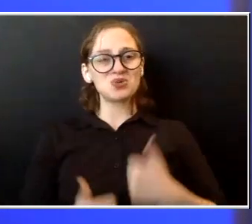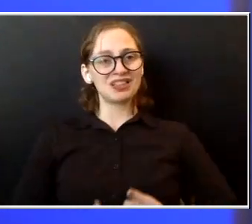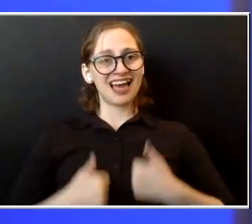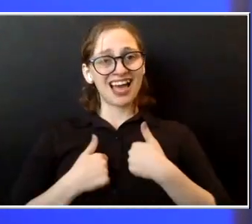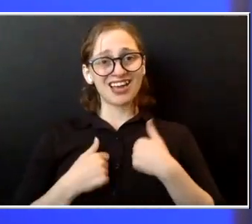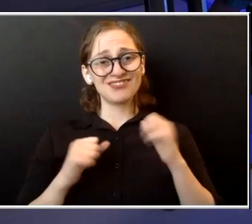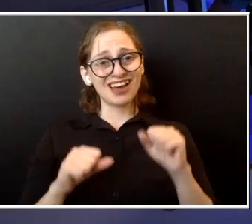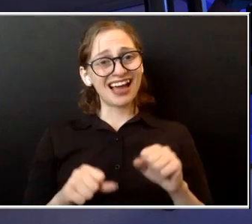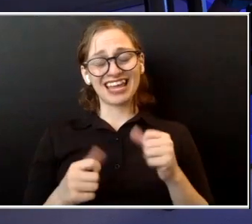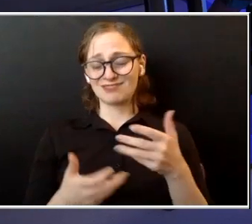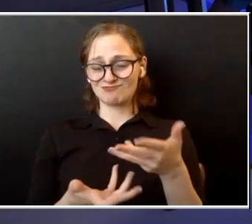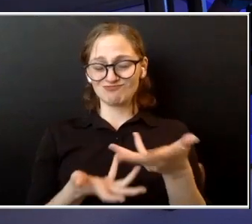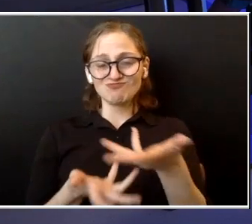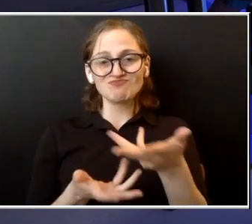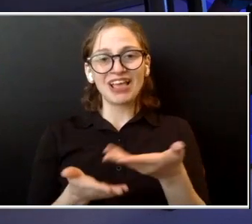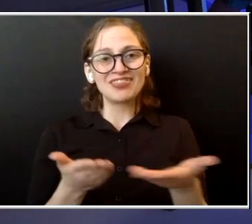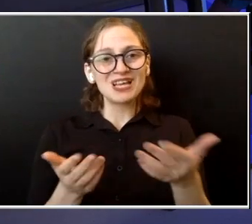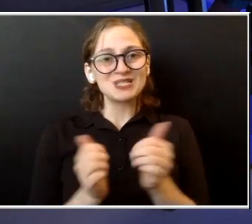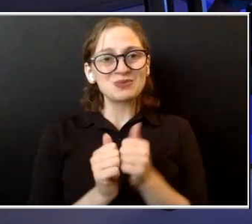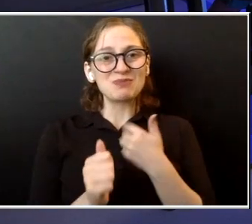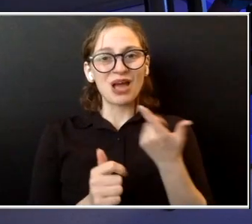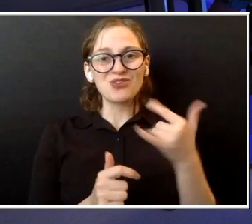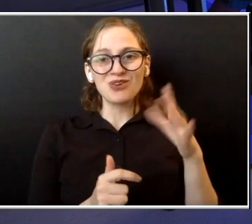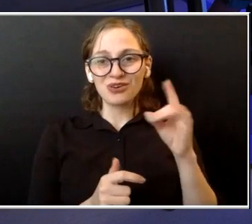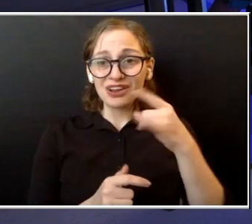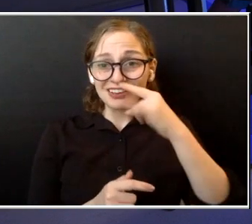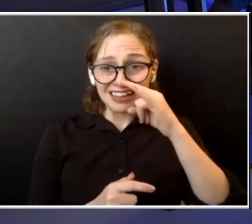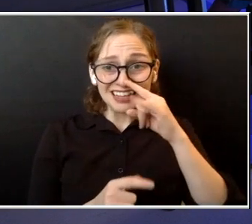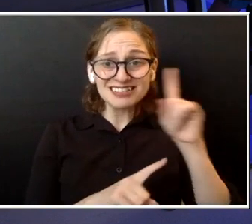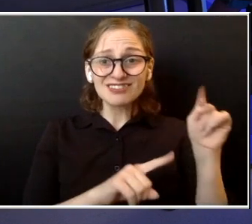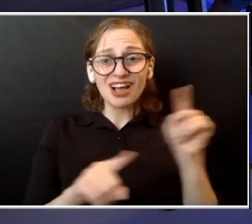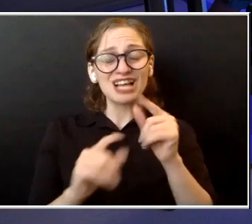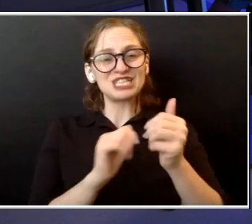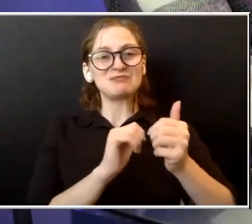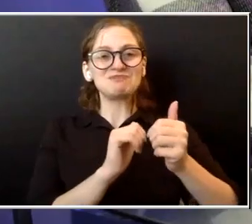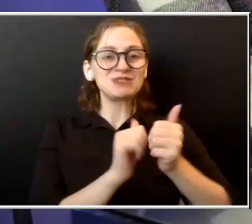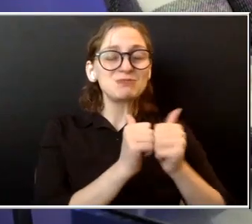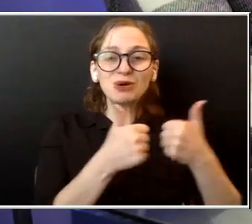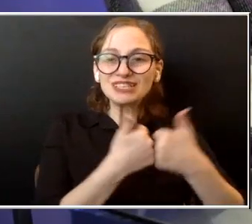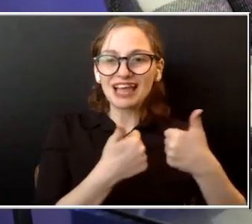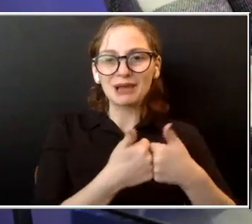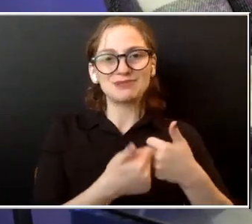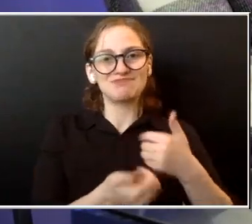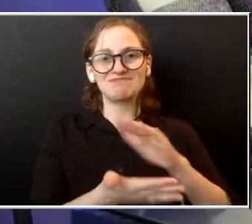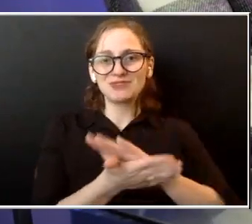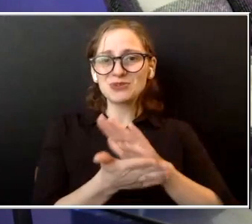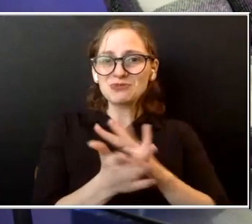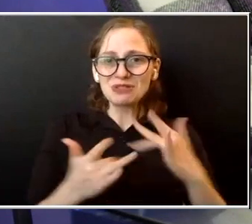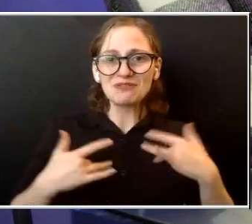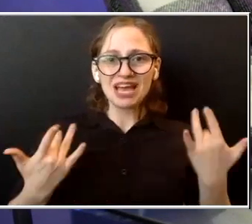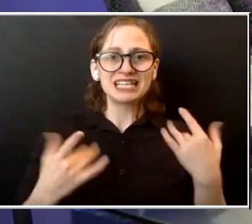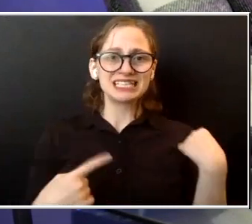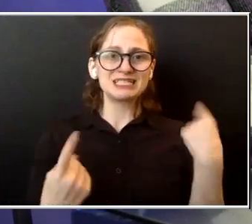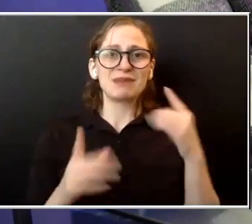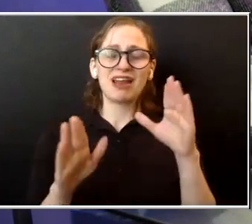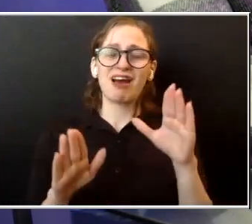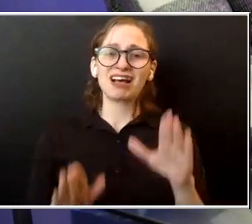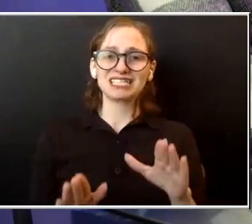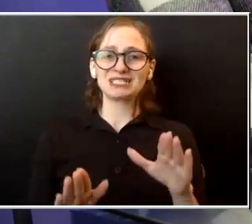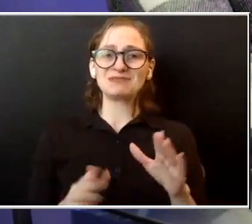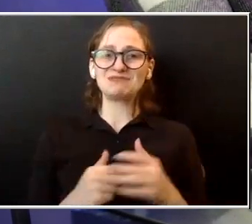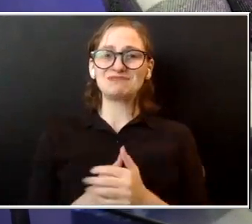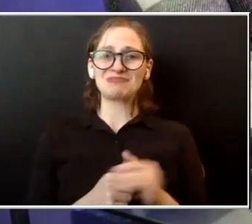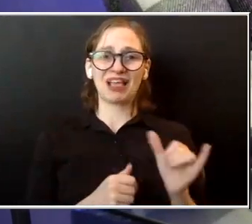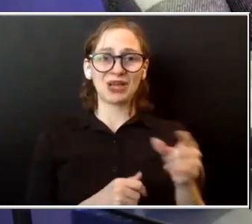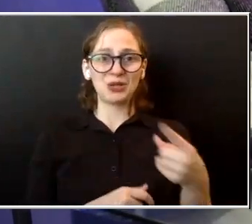now. I've been to a lot of sporting events and school events, and it's been awesome. Like you said, the Energizer